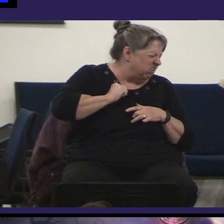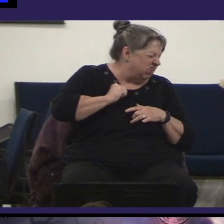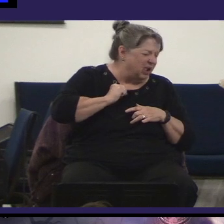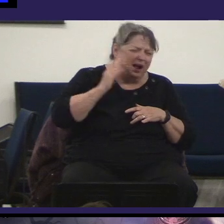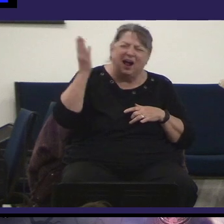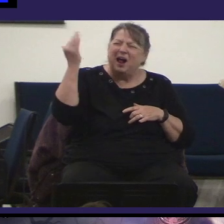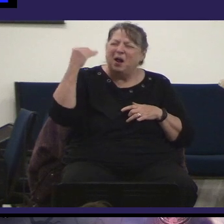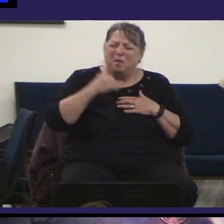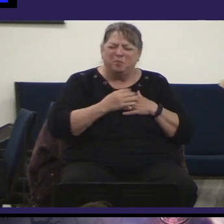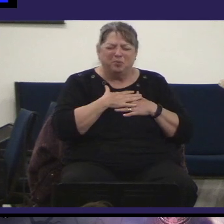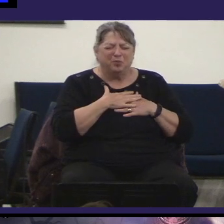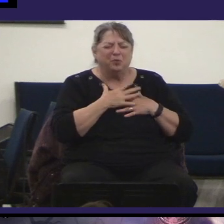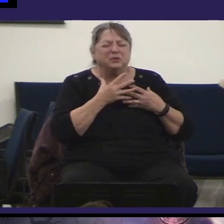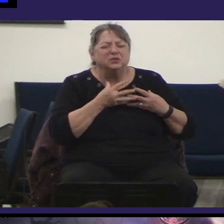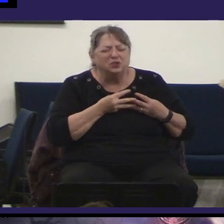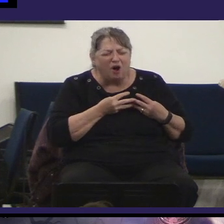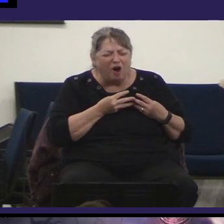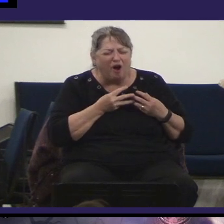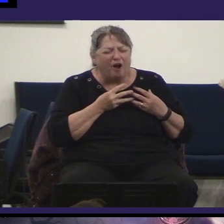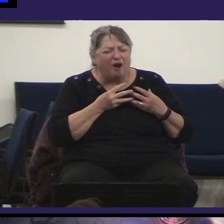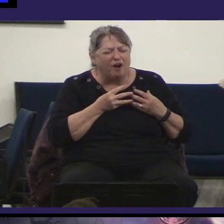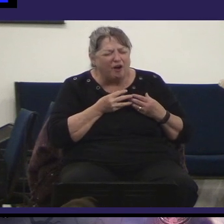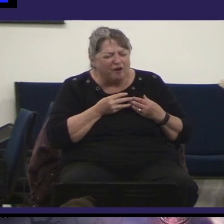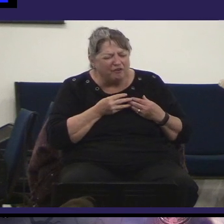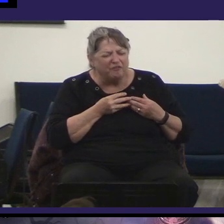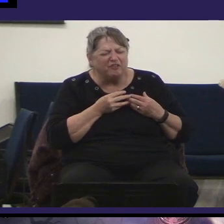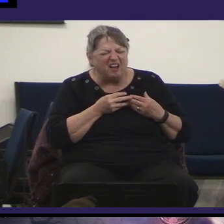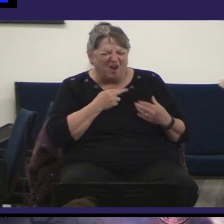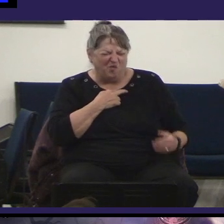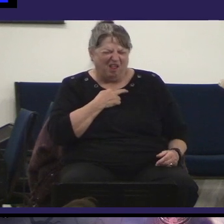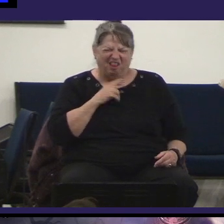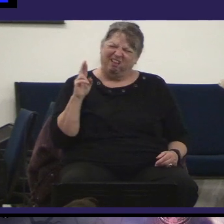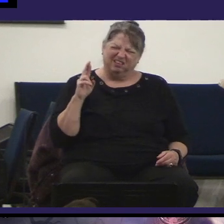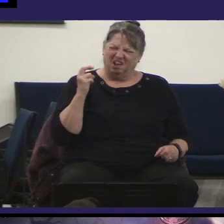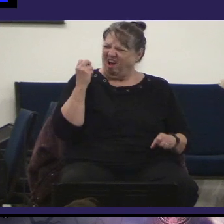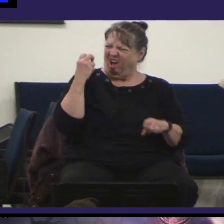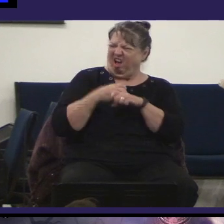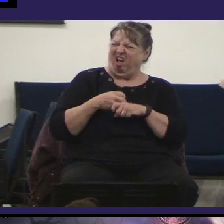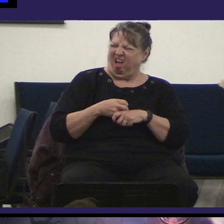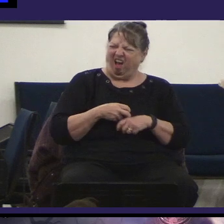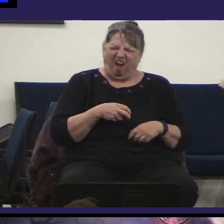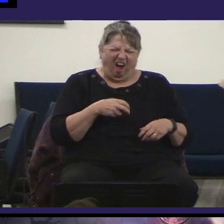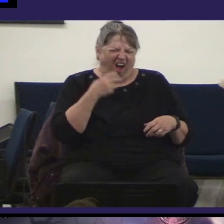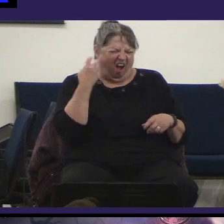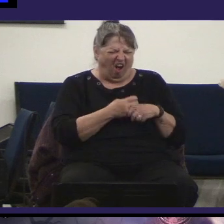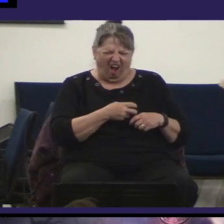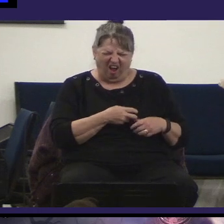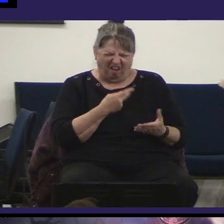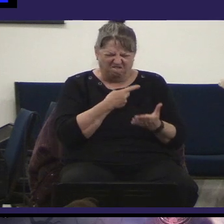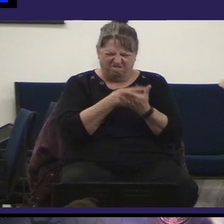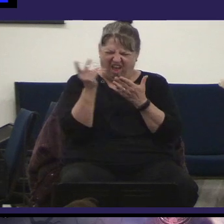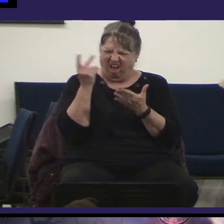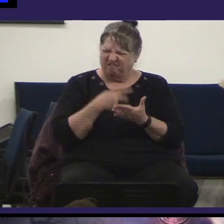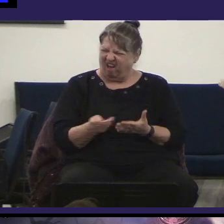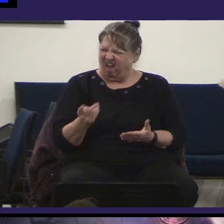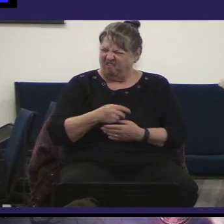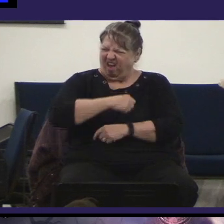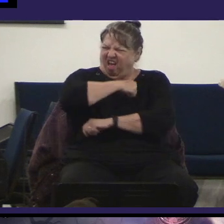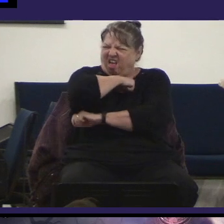Hard with religiosity. Hard with failures of the flesh. Hard with the conditions of our